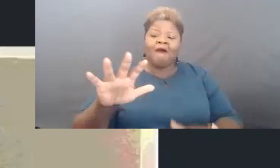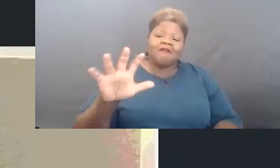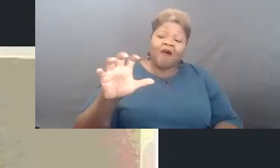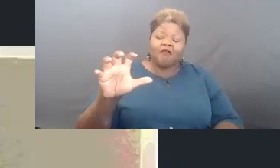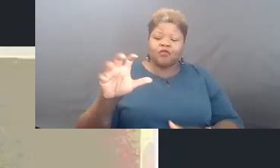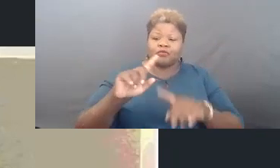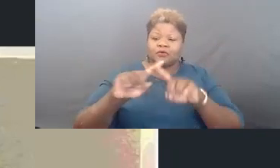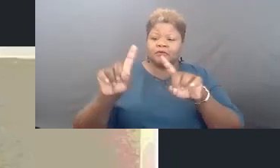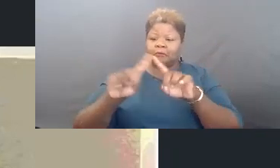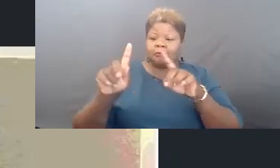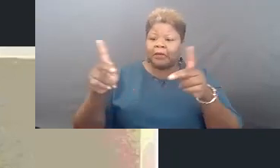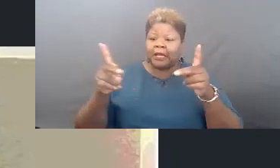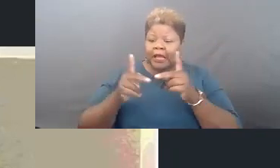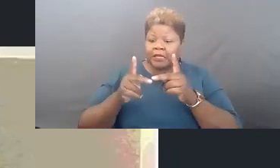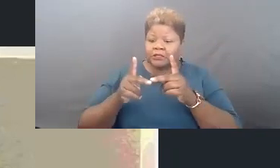leaders